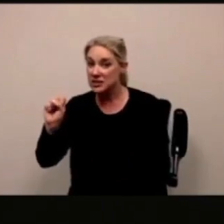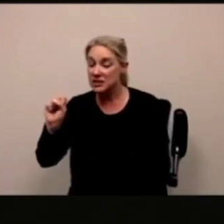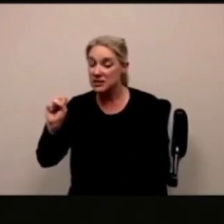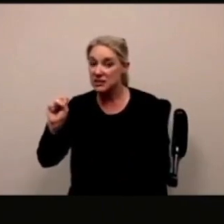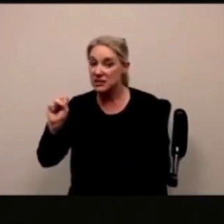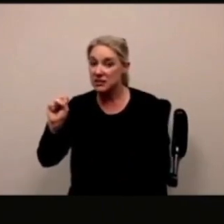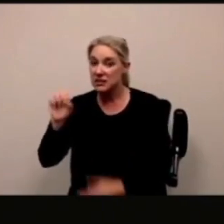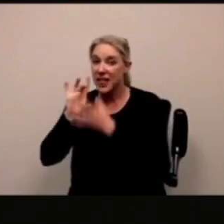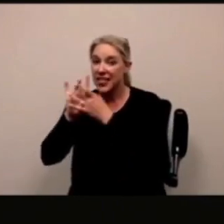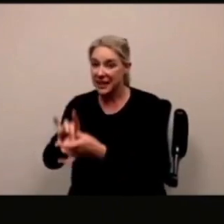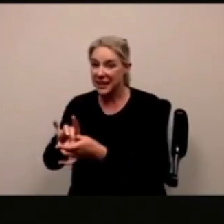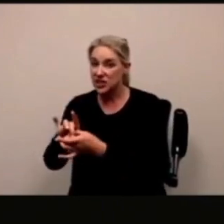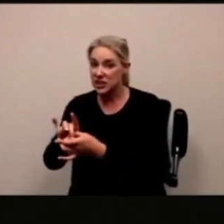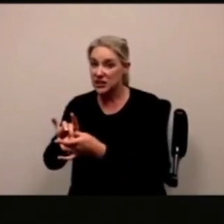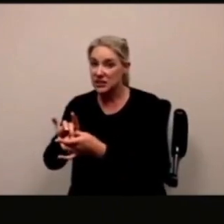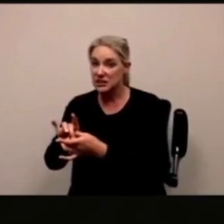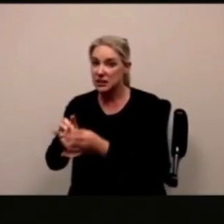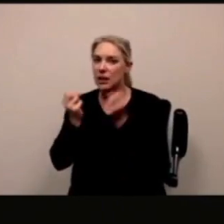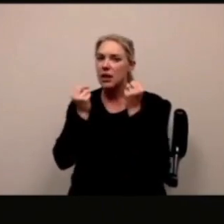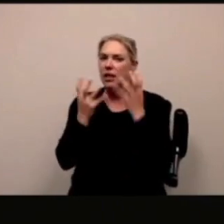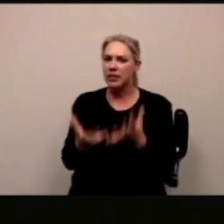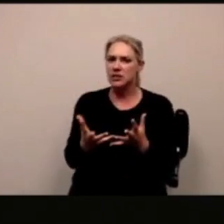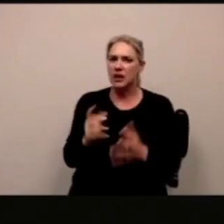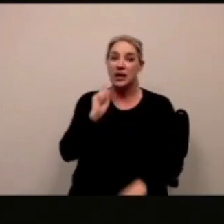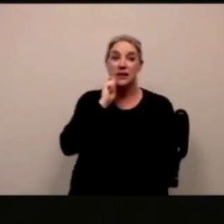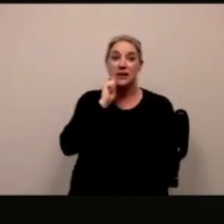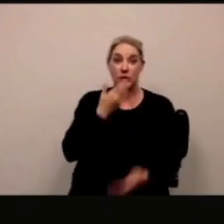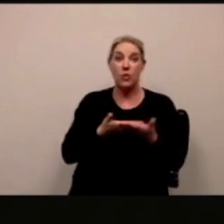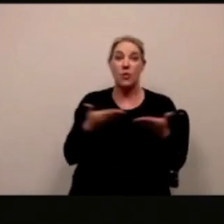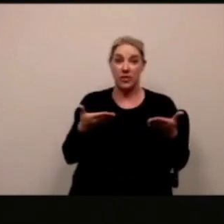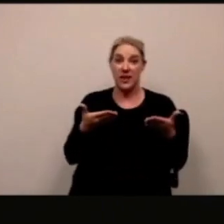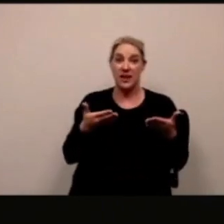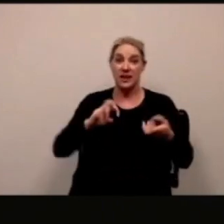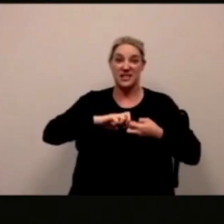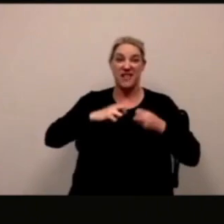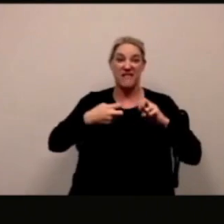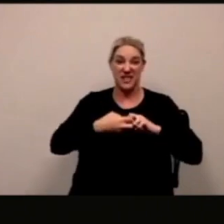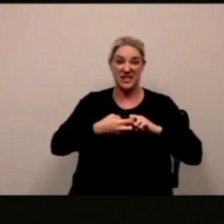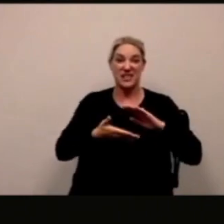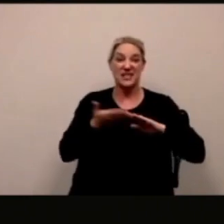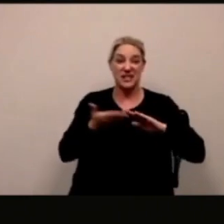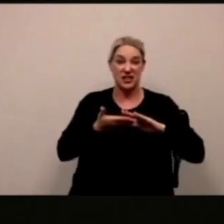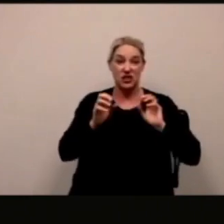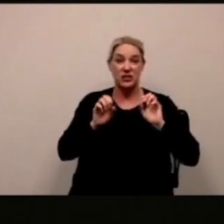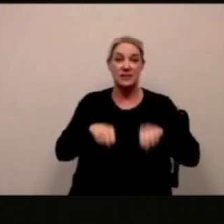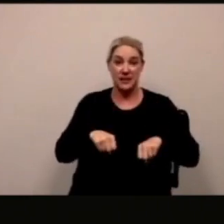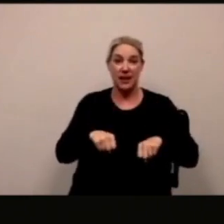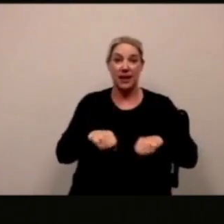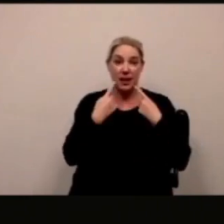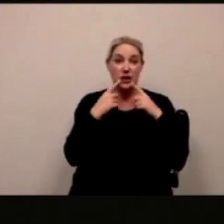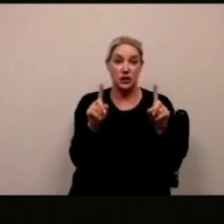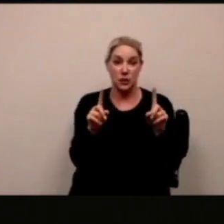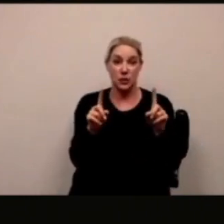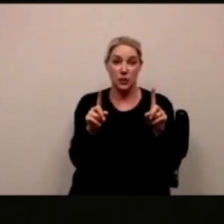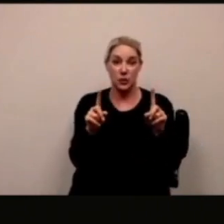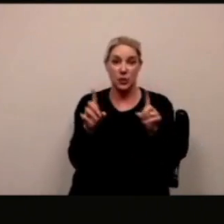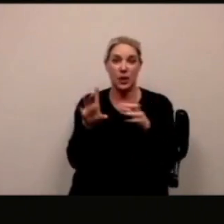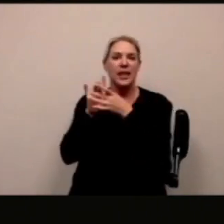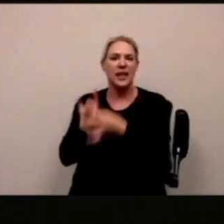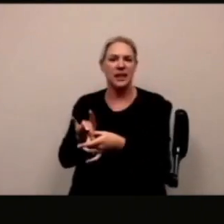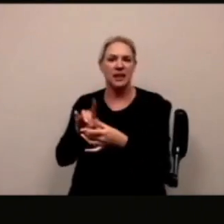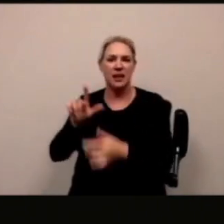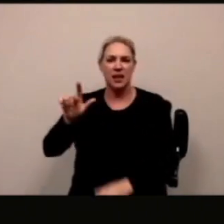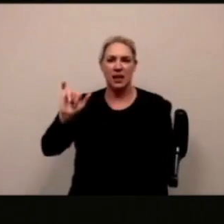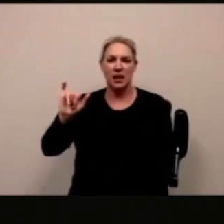yeah, there's a lot of really cool things that physics engines can do, such as a linkage would be like if you had one